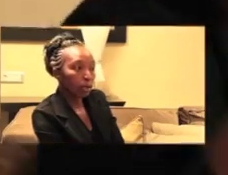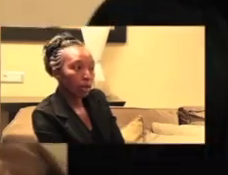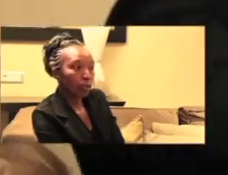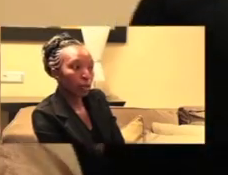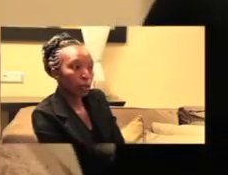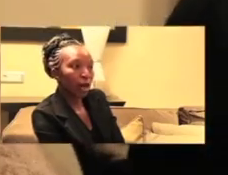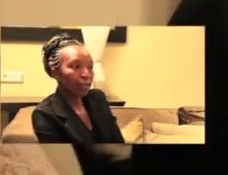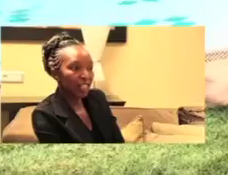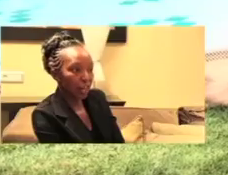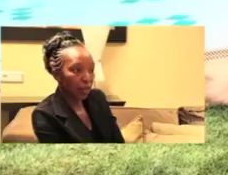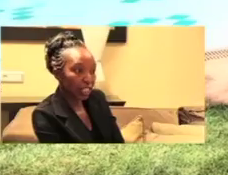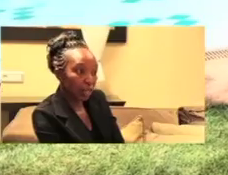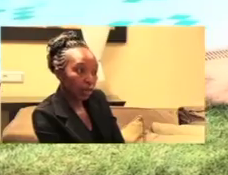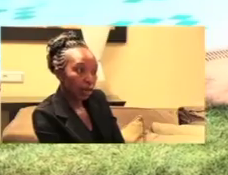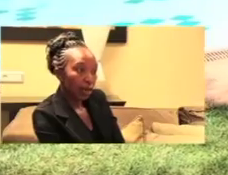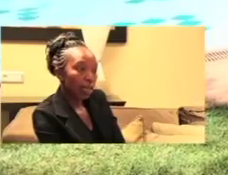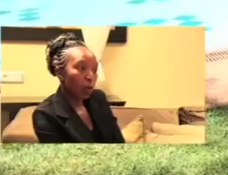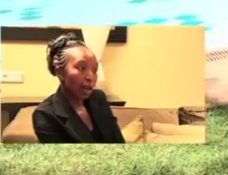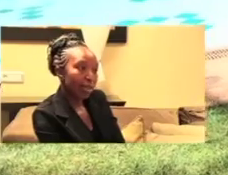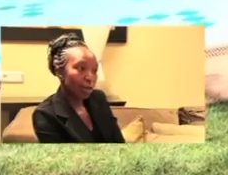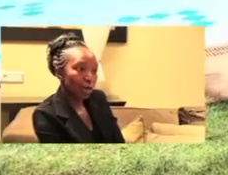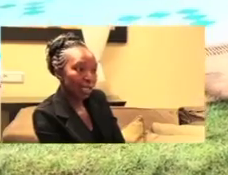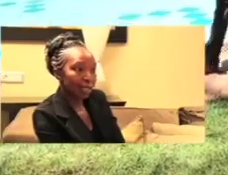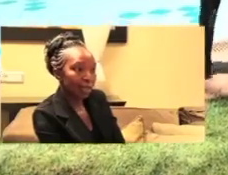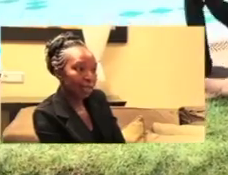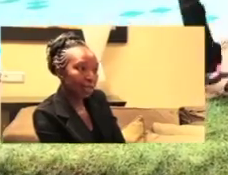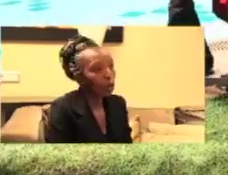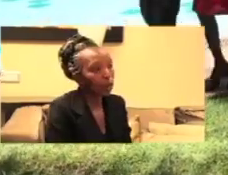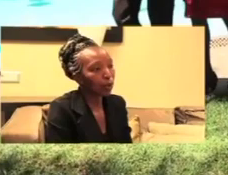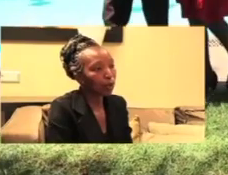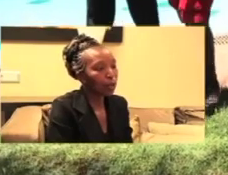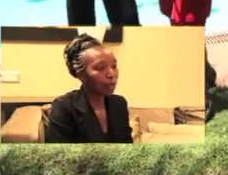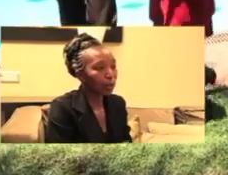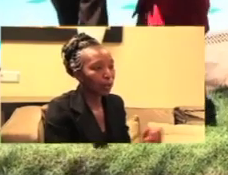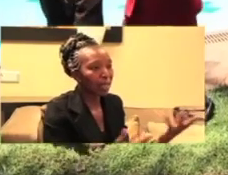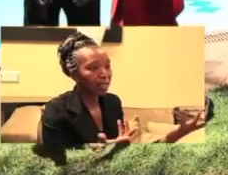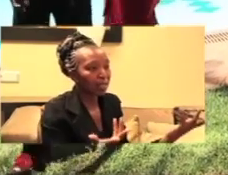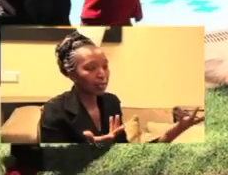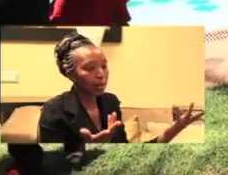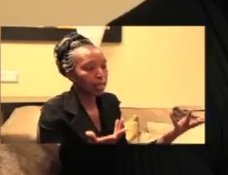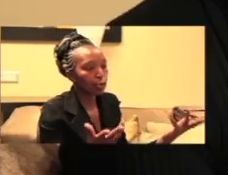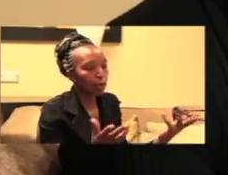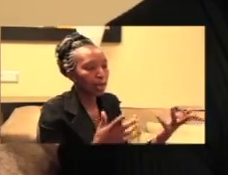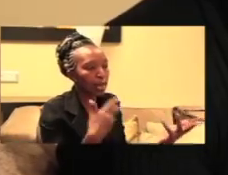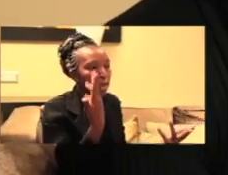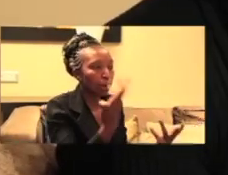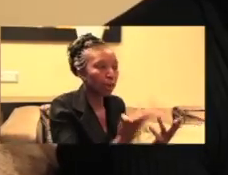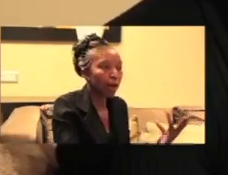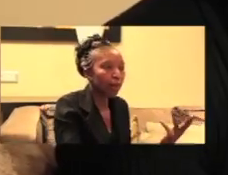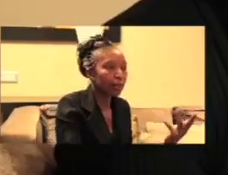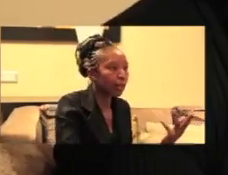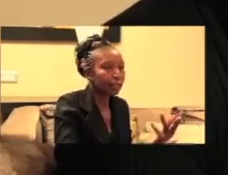support, because we have integrated, they were there to assist us. Also, you can also get married to a